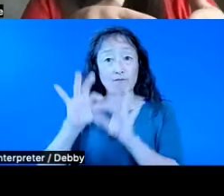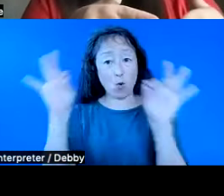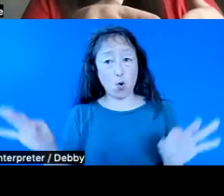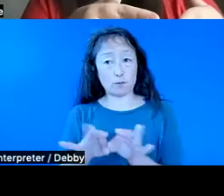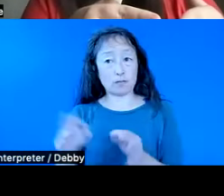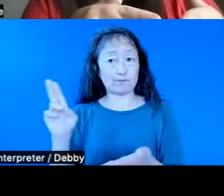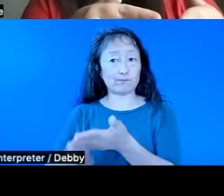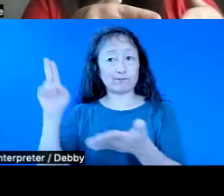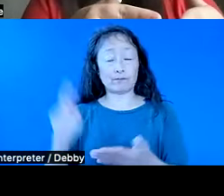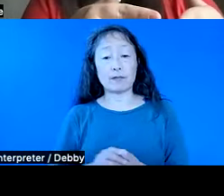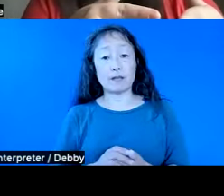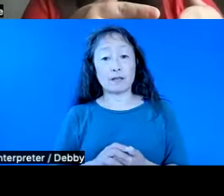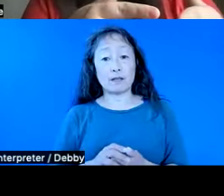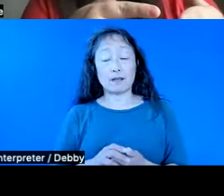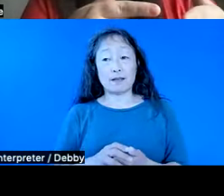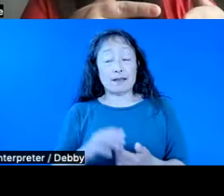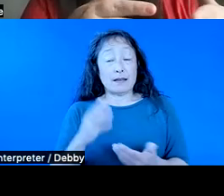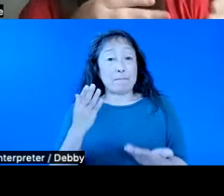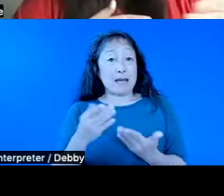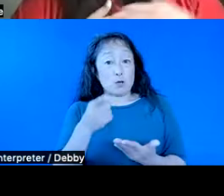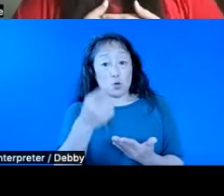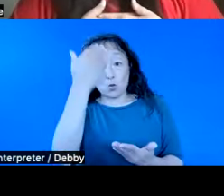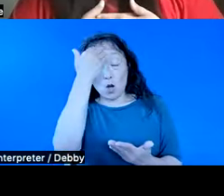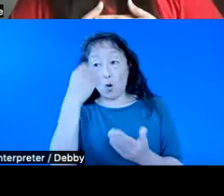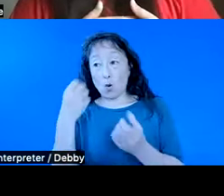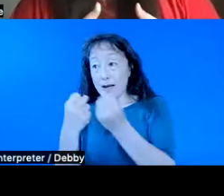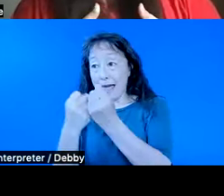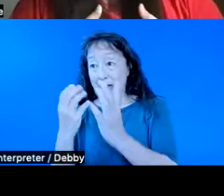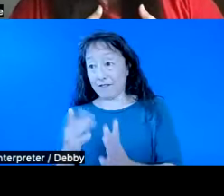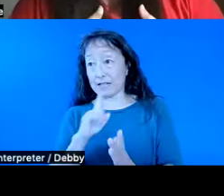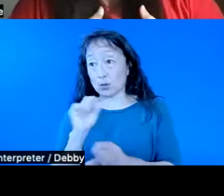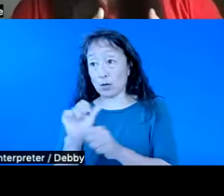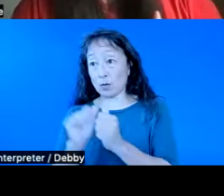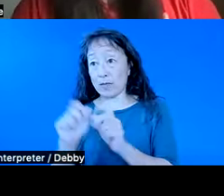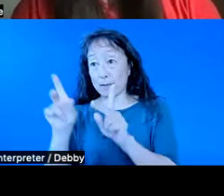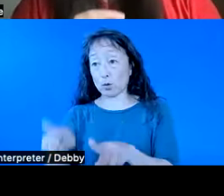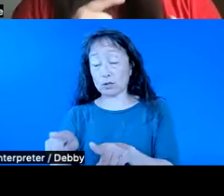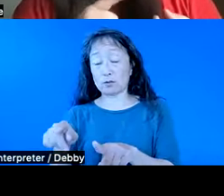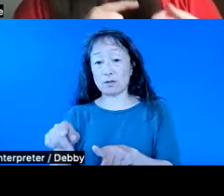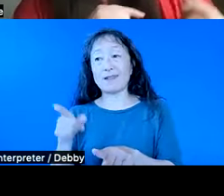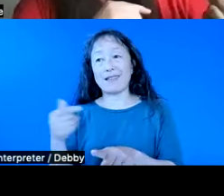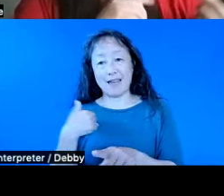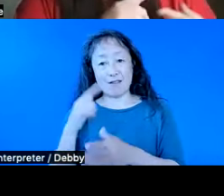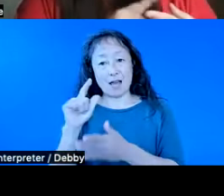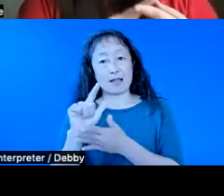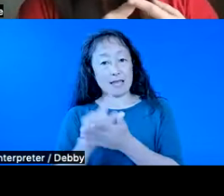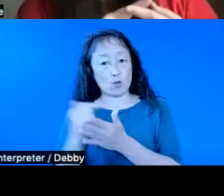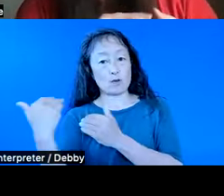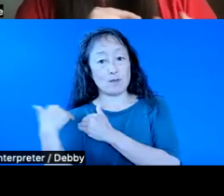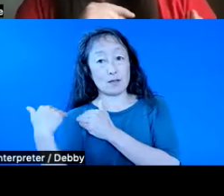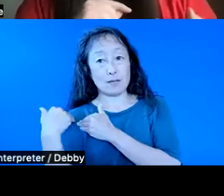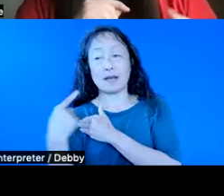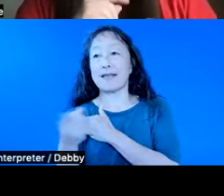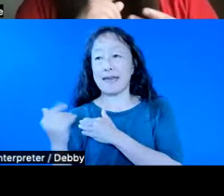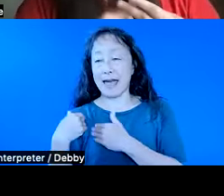you may know that this advocate is working with somebody, they have a legal obligation, both due to, you know, if they have state